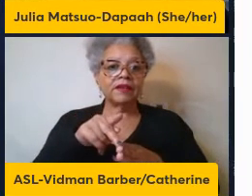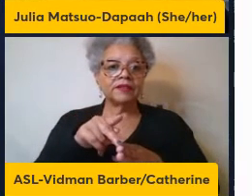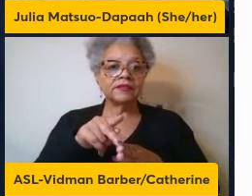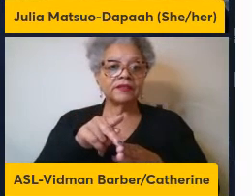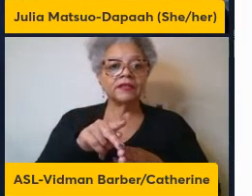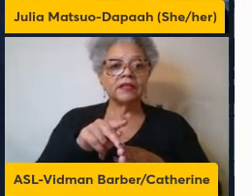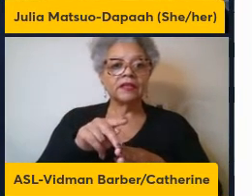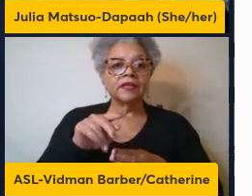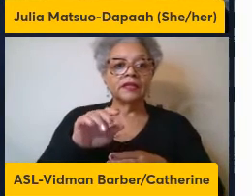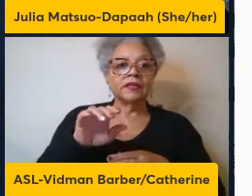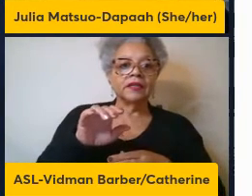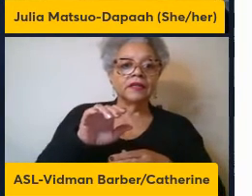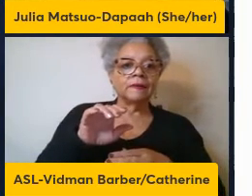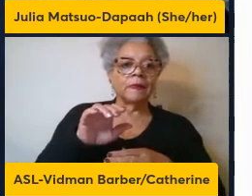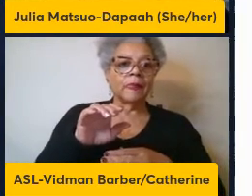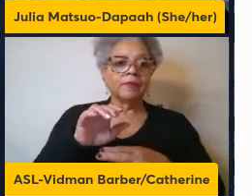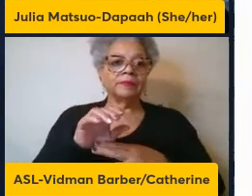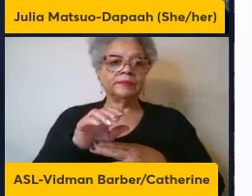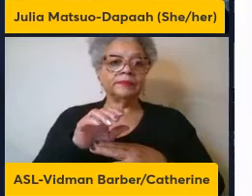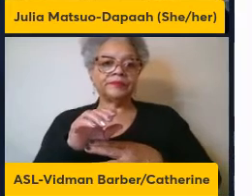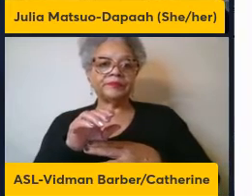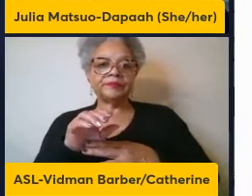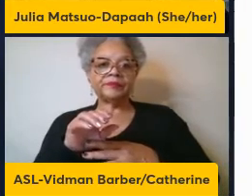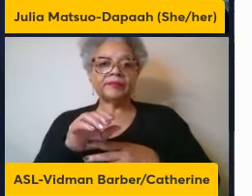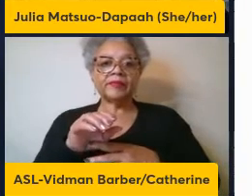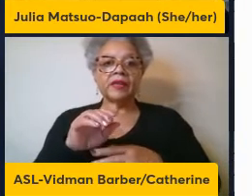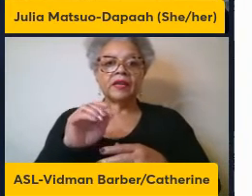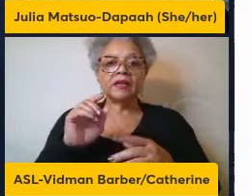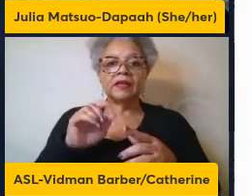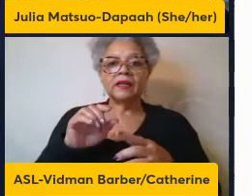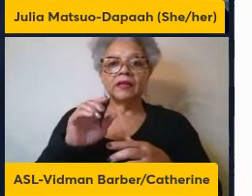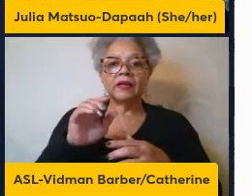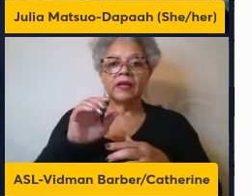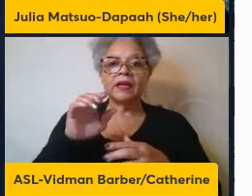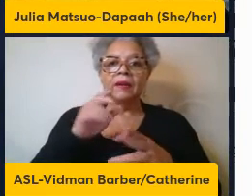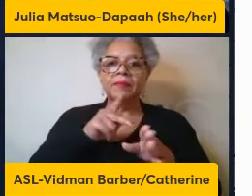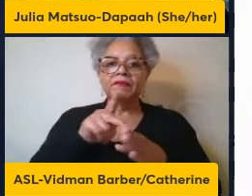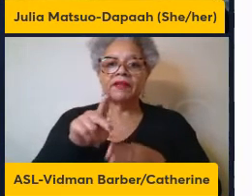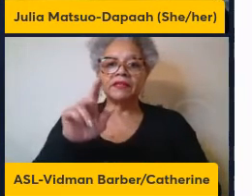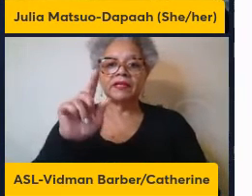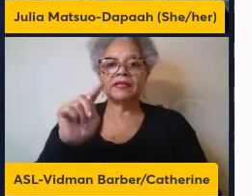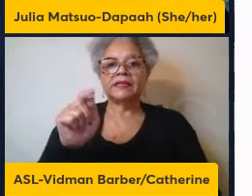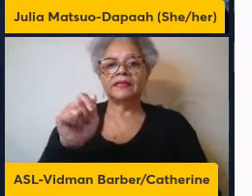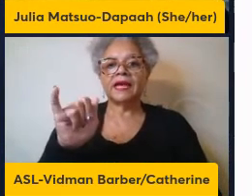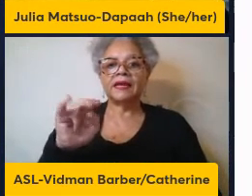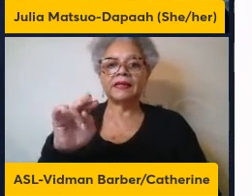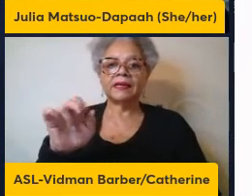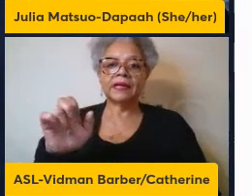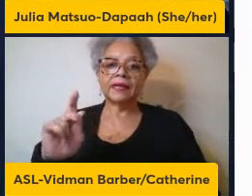and my collaborators, Professor Tainaka at Niigata University, who was really